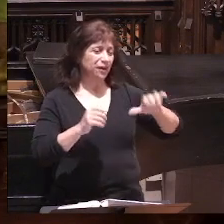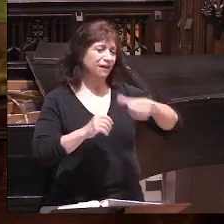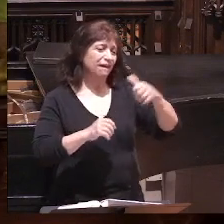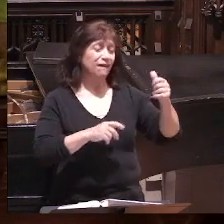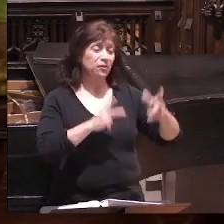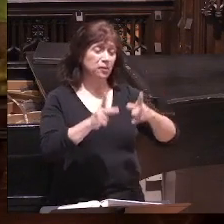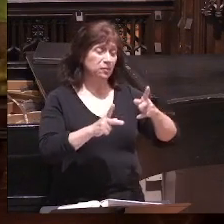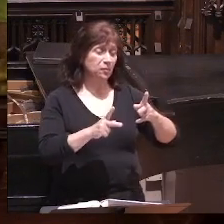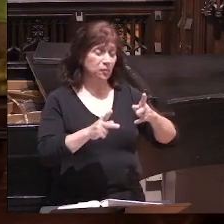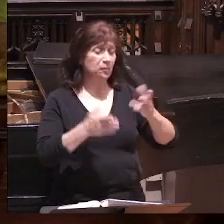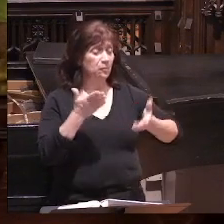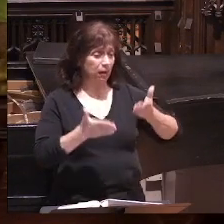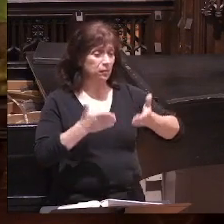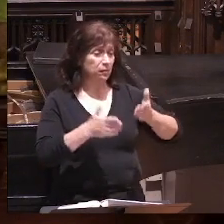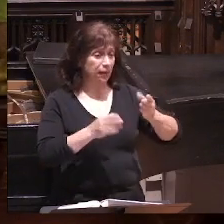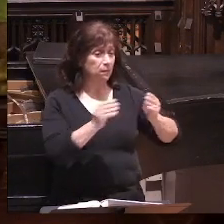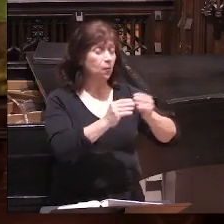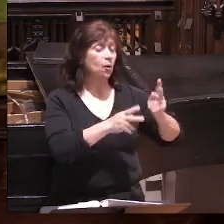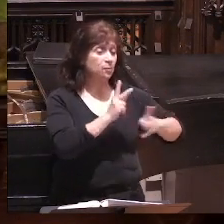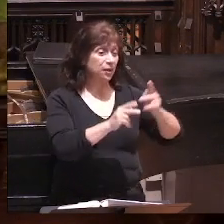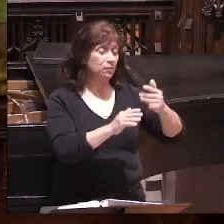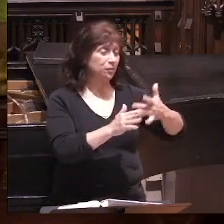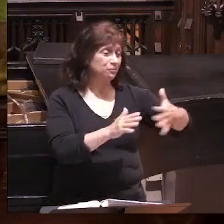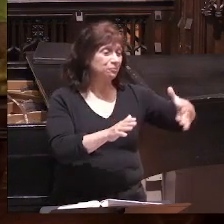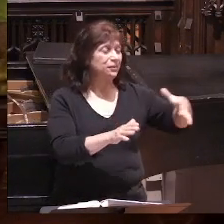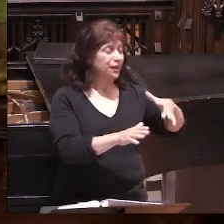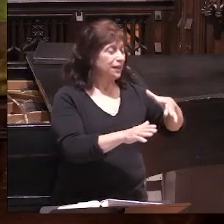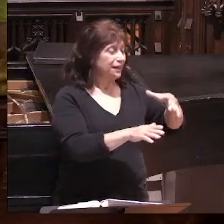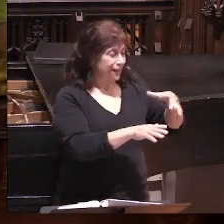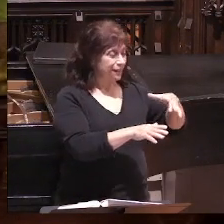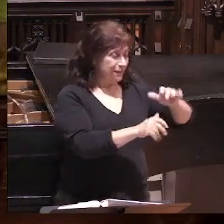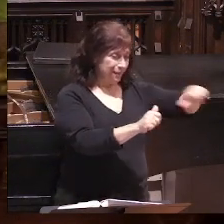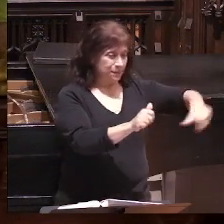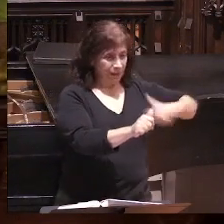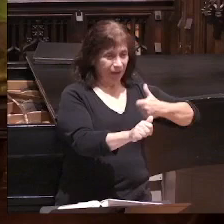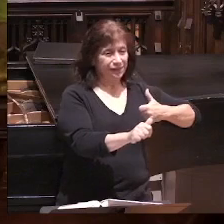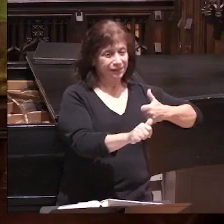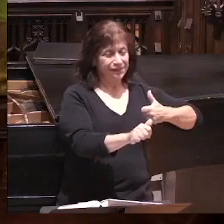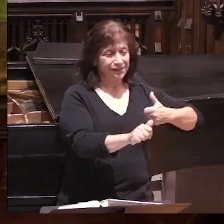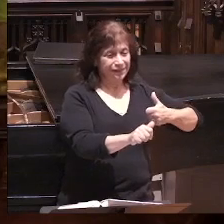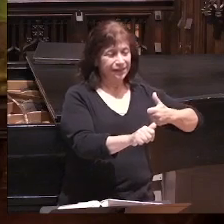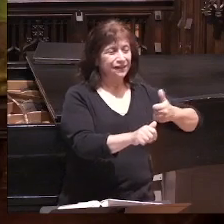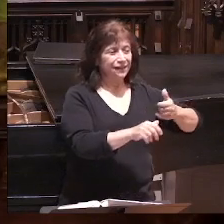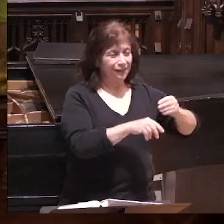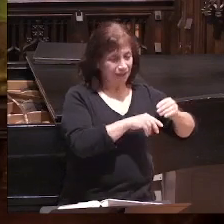if not more, who make the whole show happen.